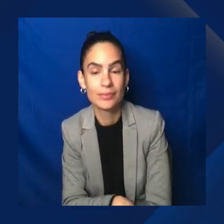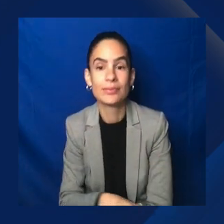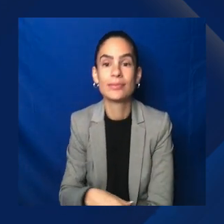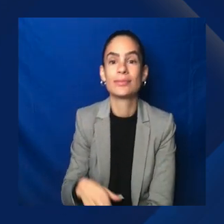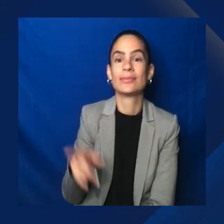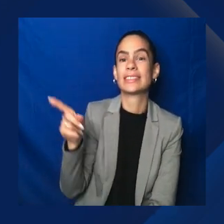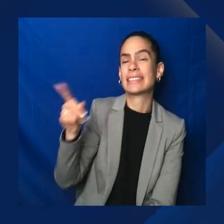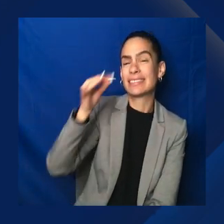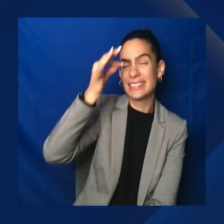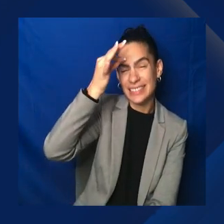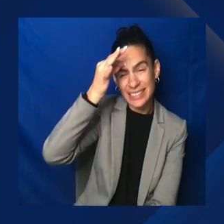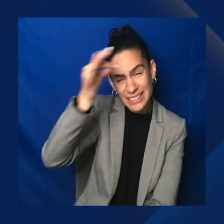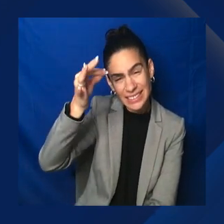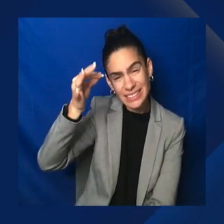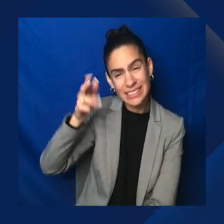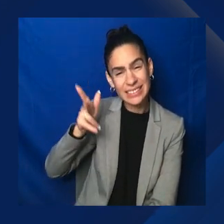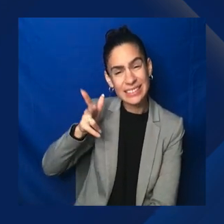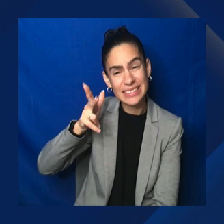and I was delivered